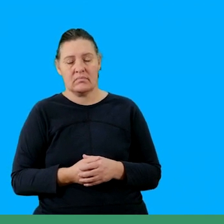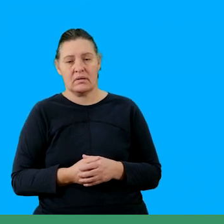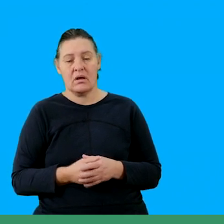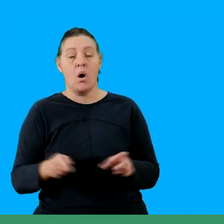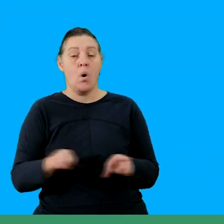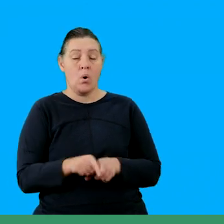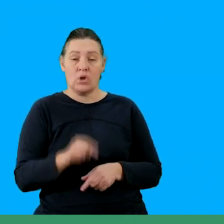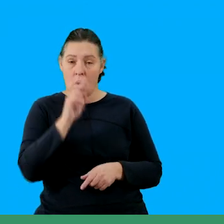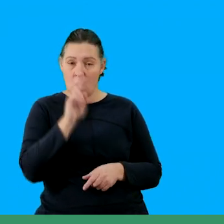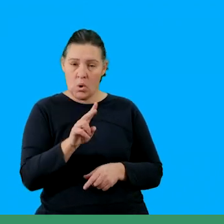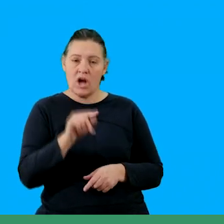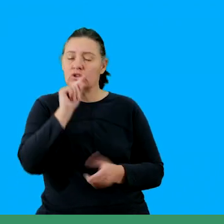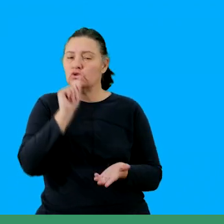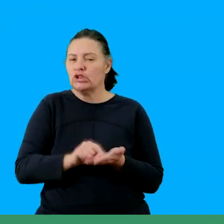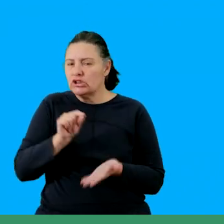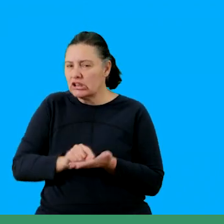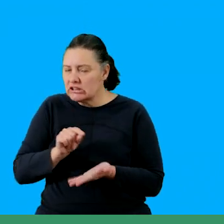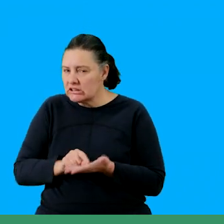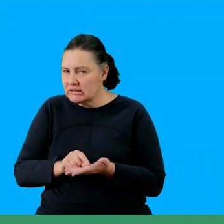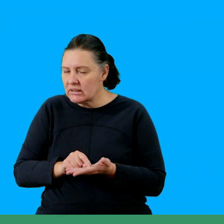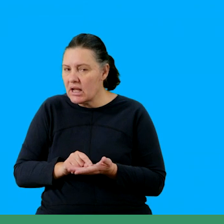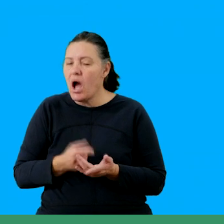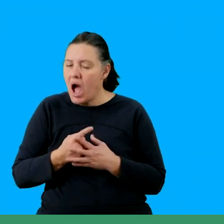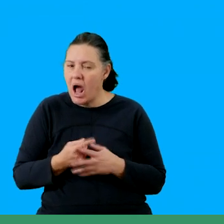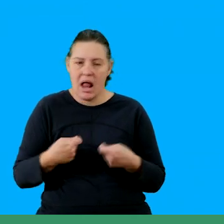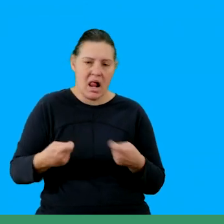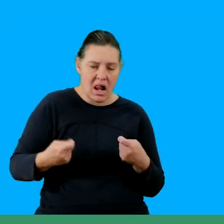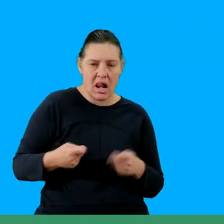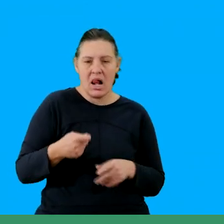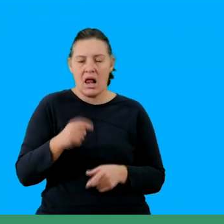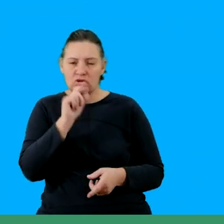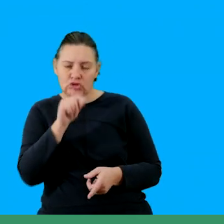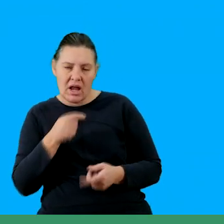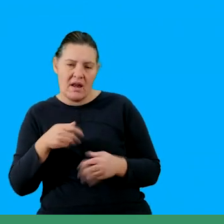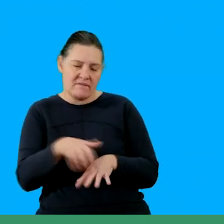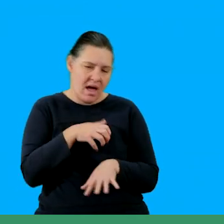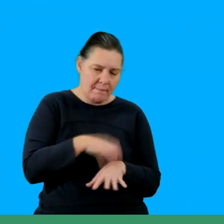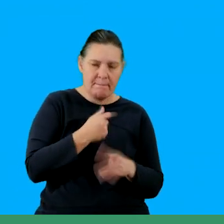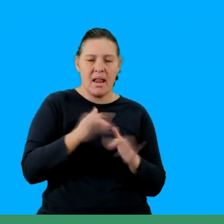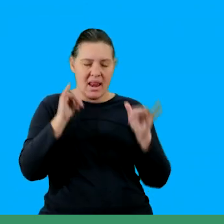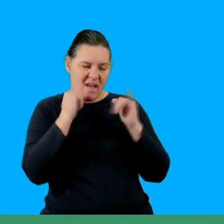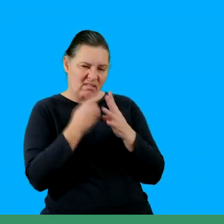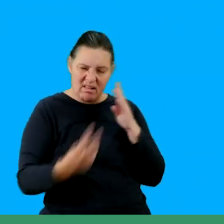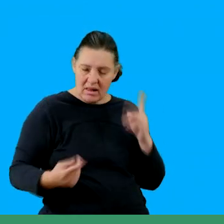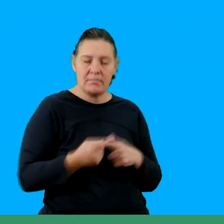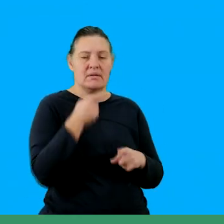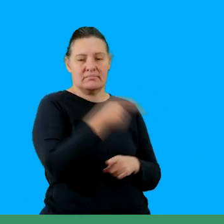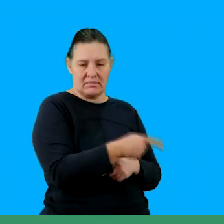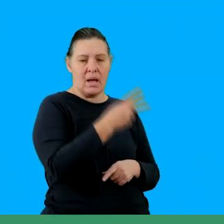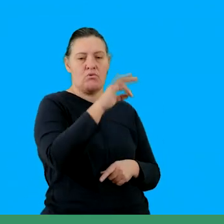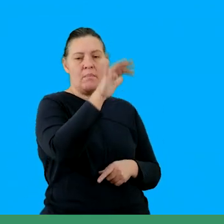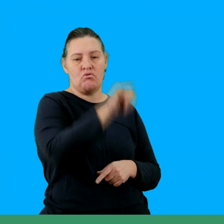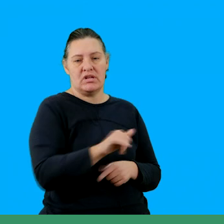And then we also look into Cheeky Chicks, which specializes in poultry farming and selling livestock. Then this would be